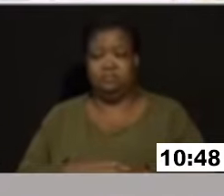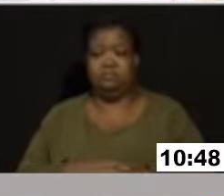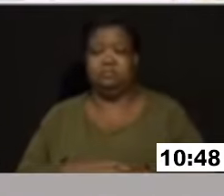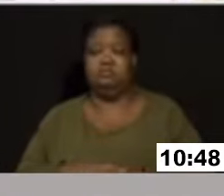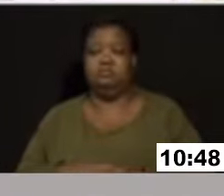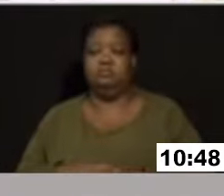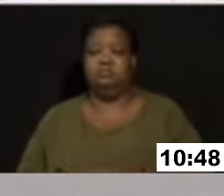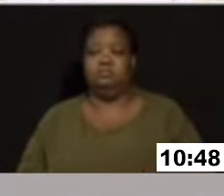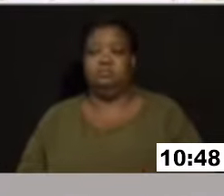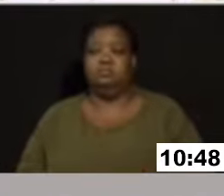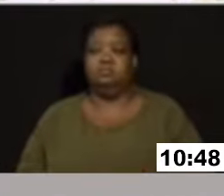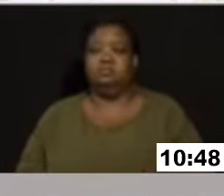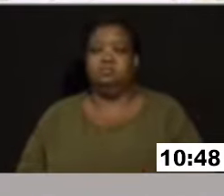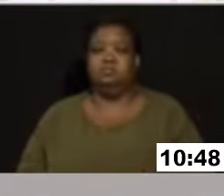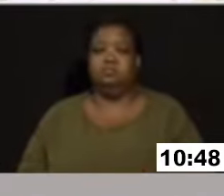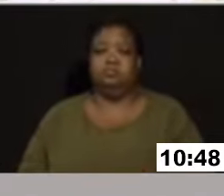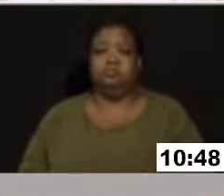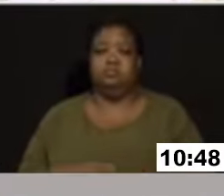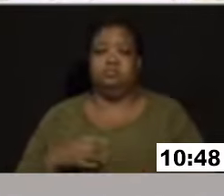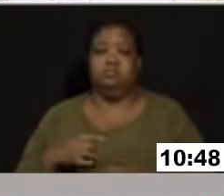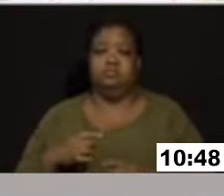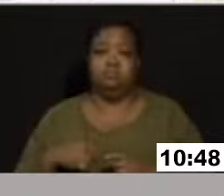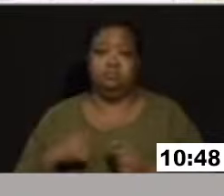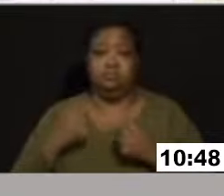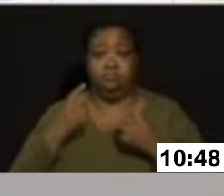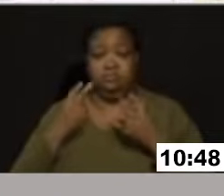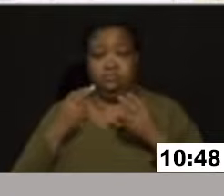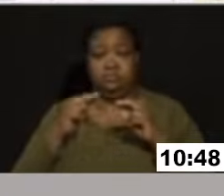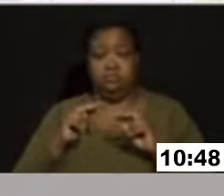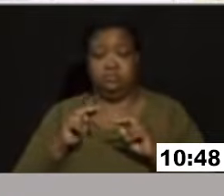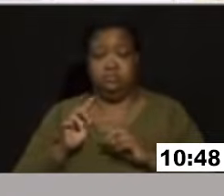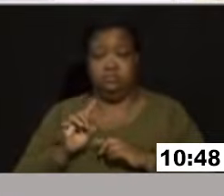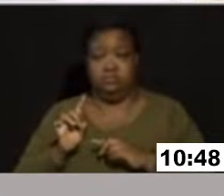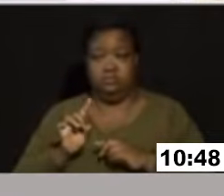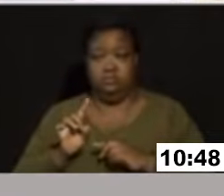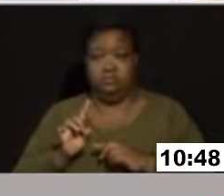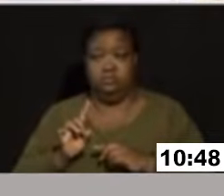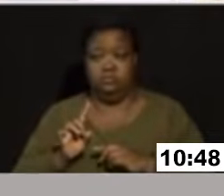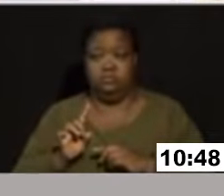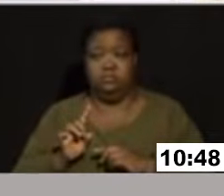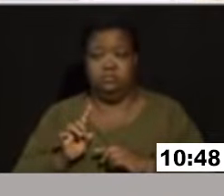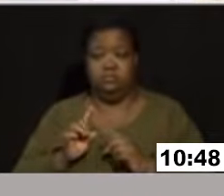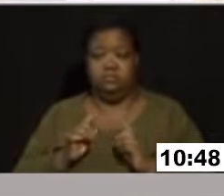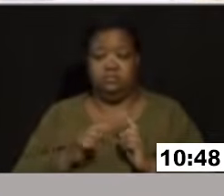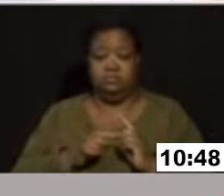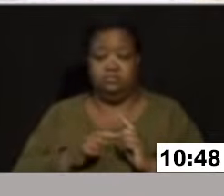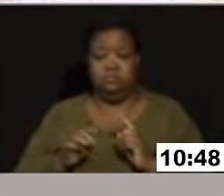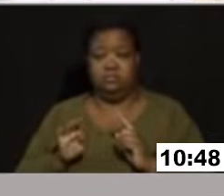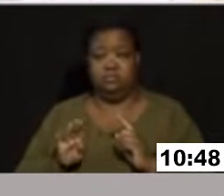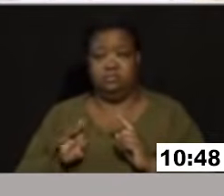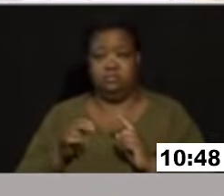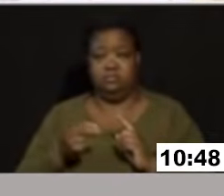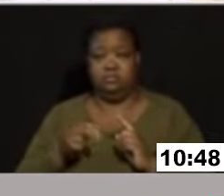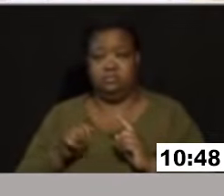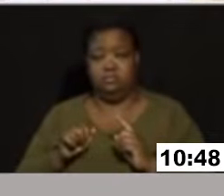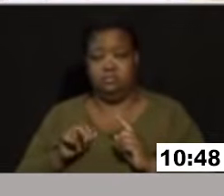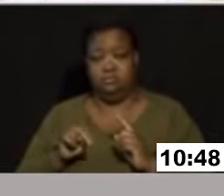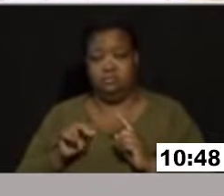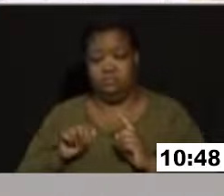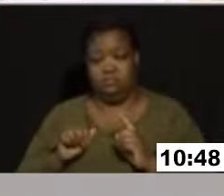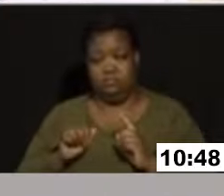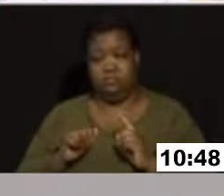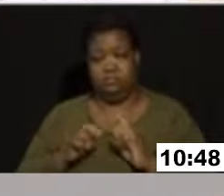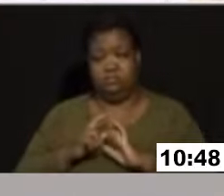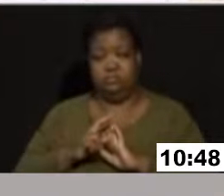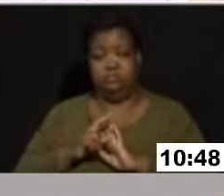It is my considered view, having heard Mr. Bana on behalf